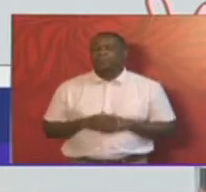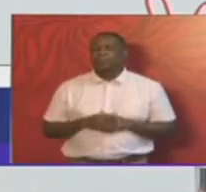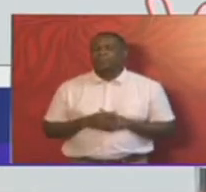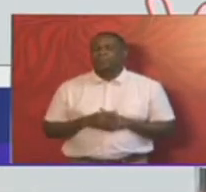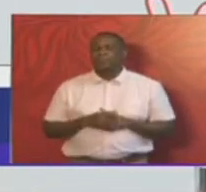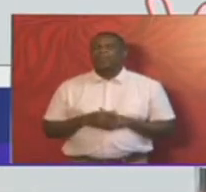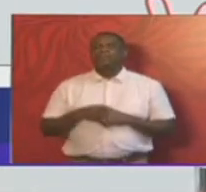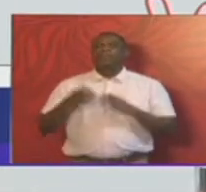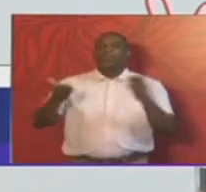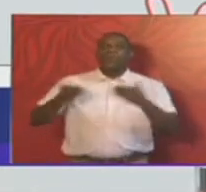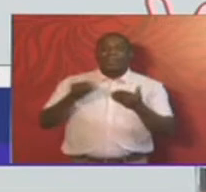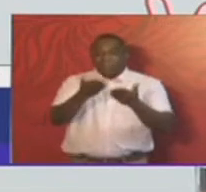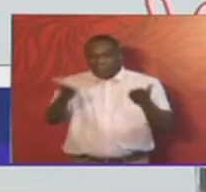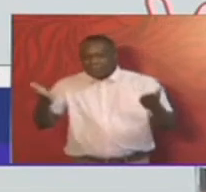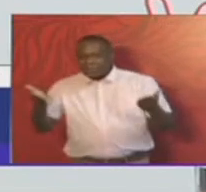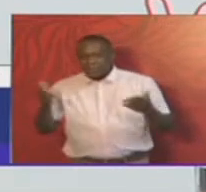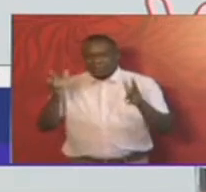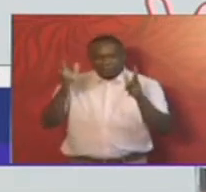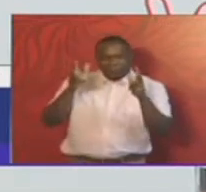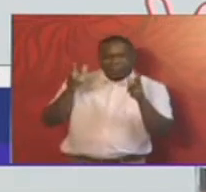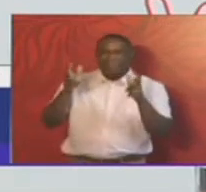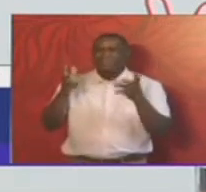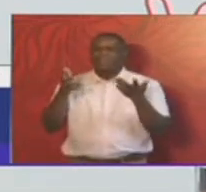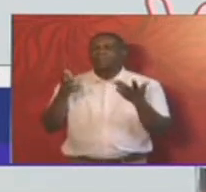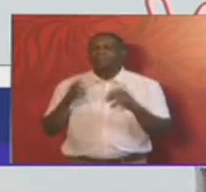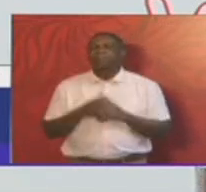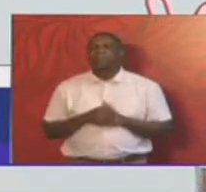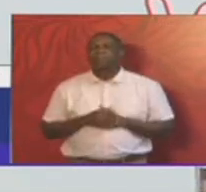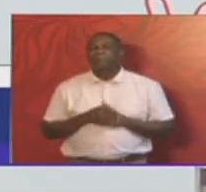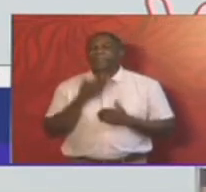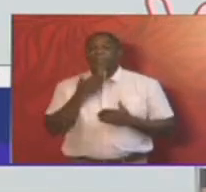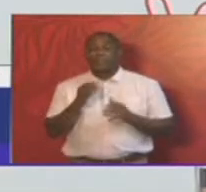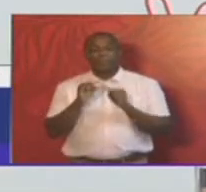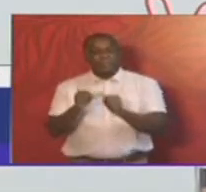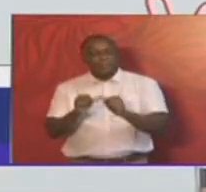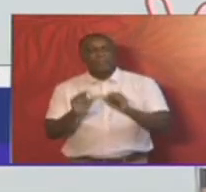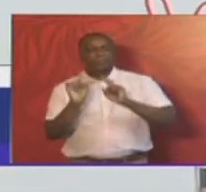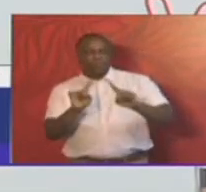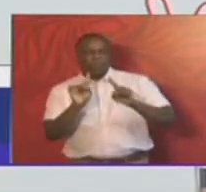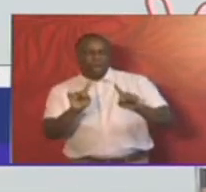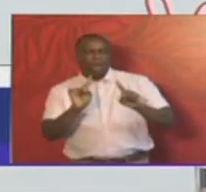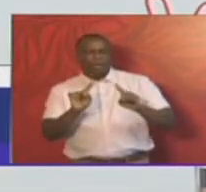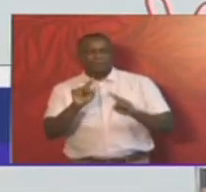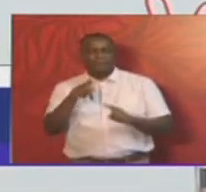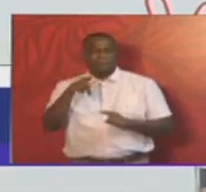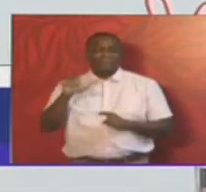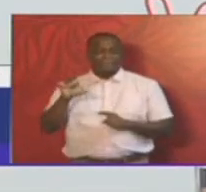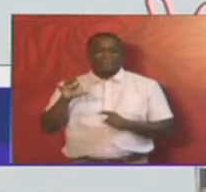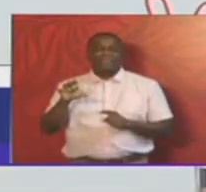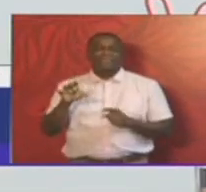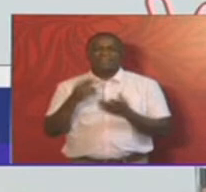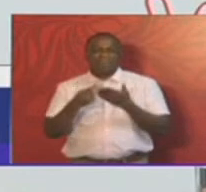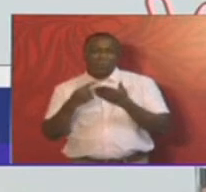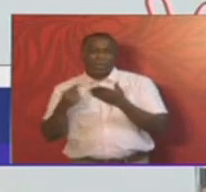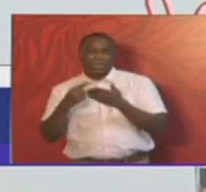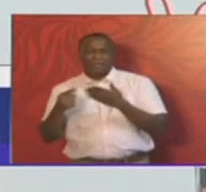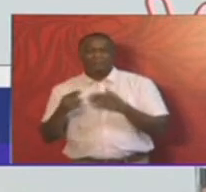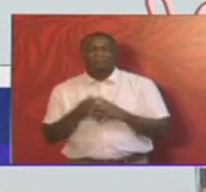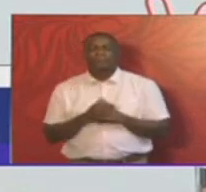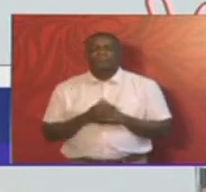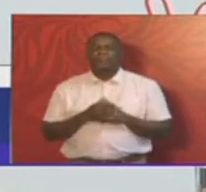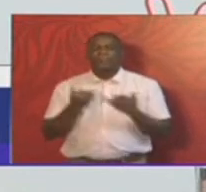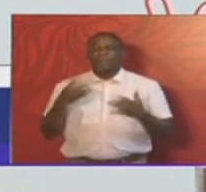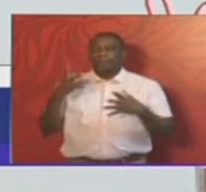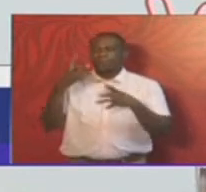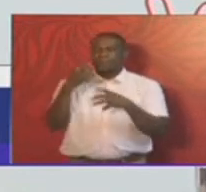very much for your continued attendance at our press conference. This morning, I would like to provide a summary of the